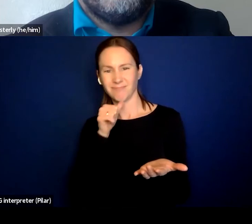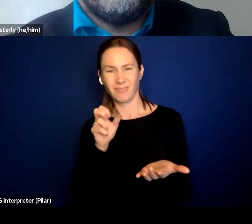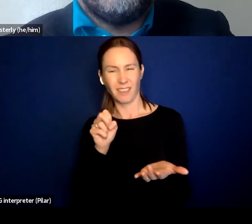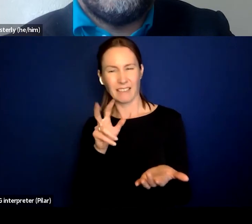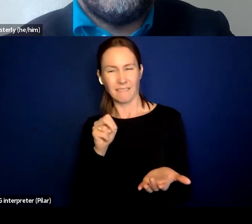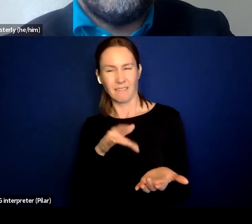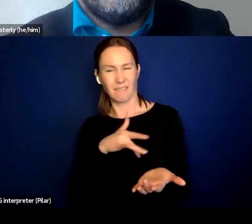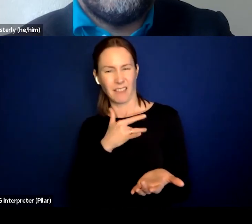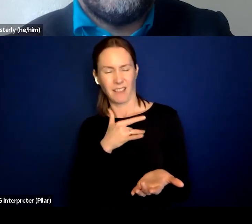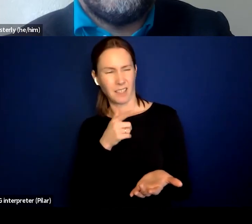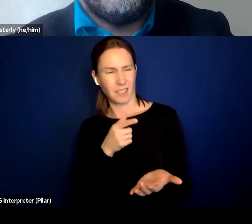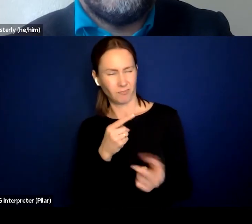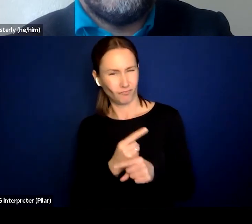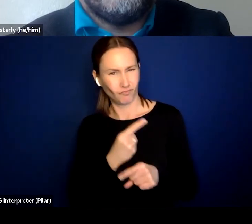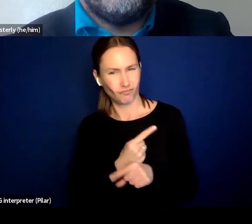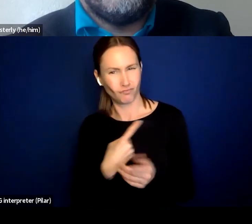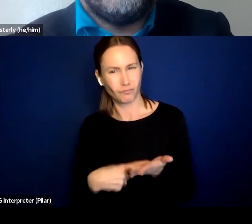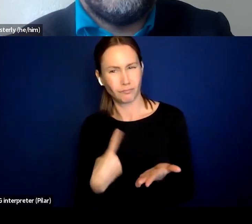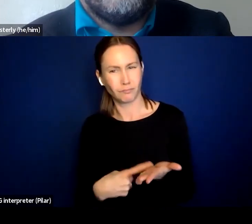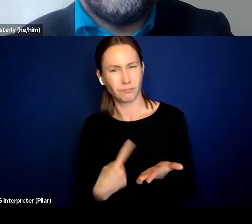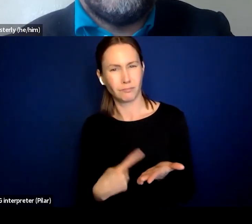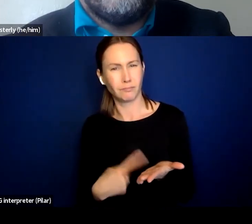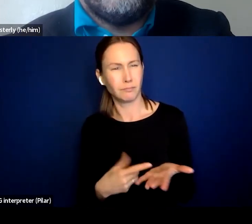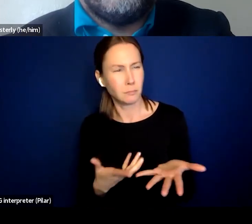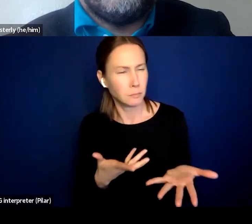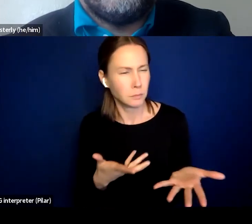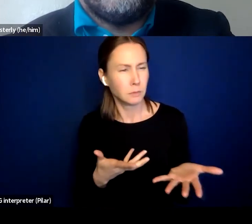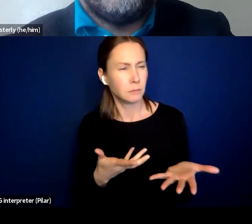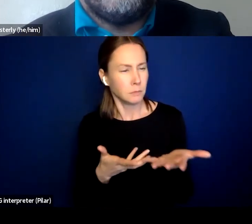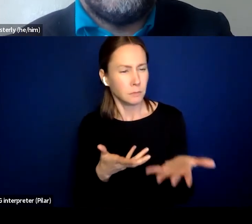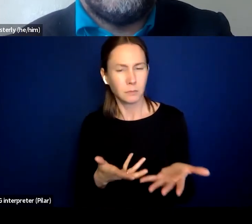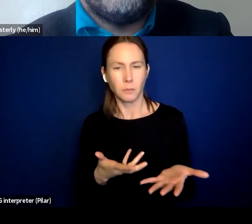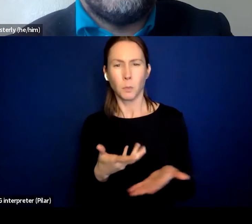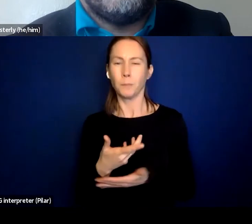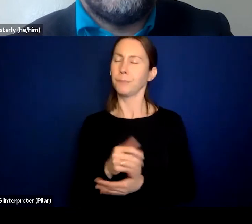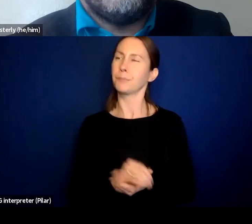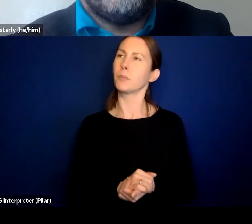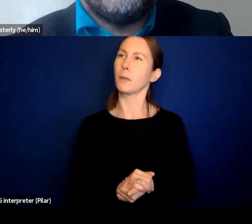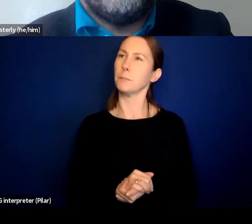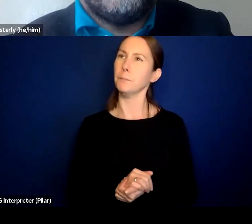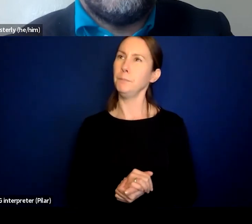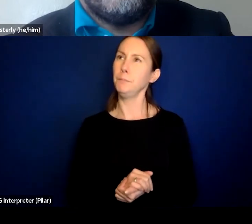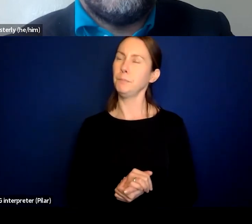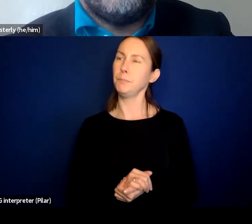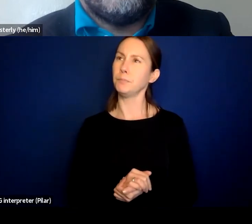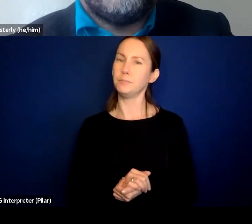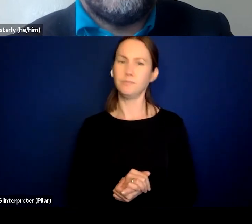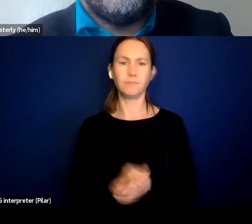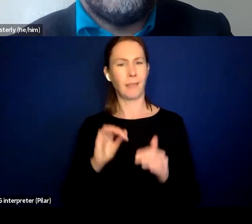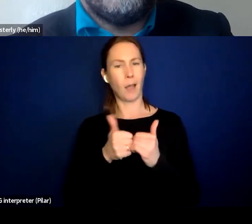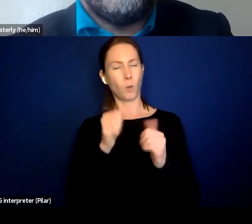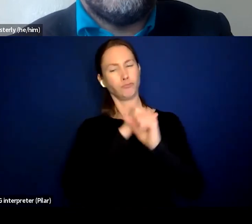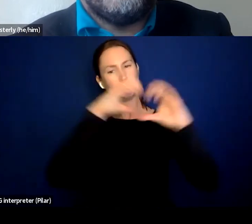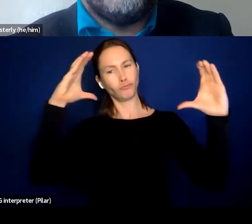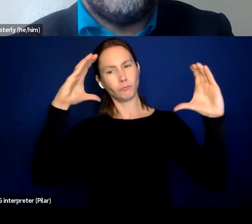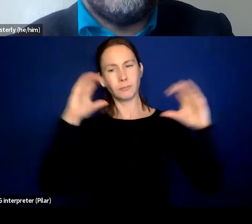you initially. Like, what are the ways that or the framing or the perspectives that